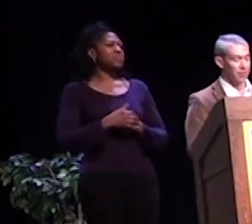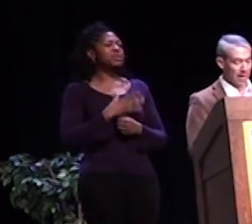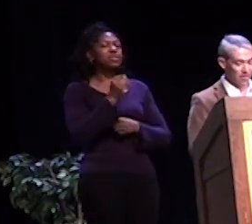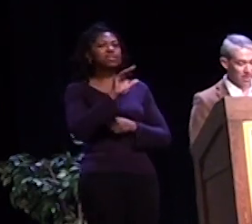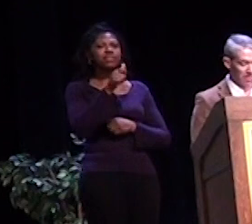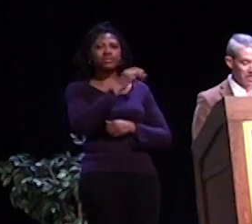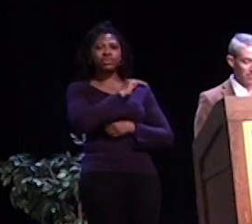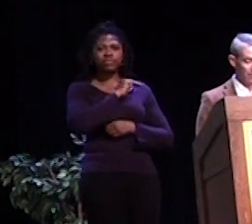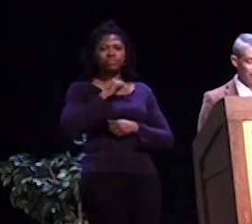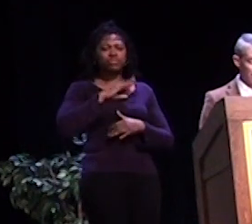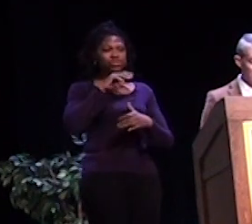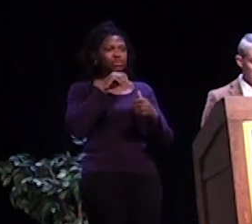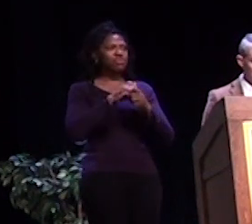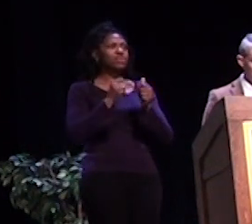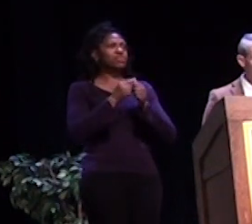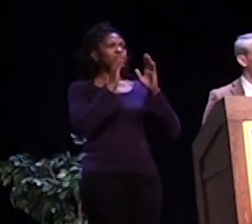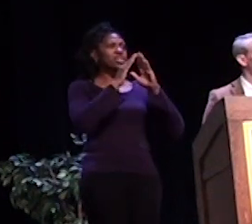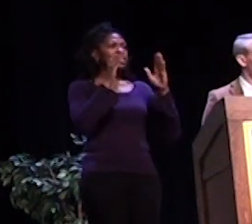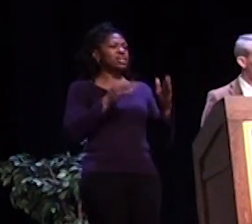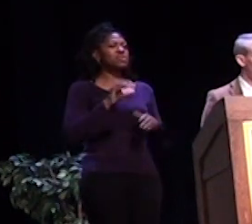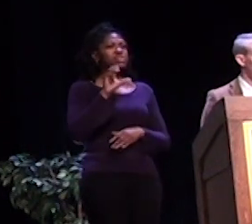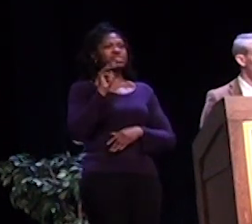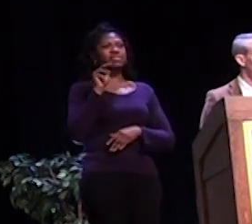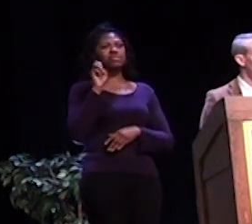San Antonio Housing Commission.